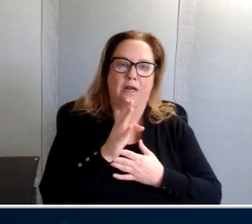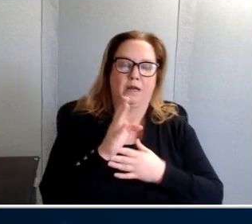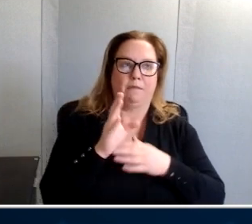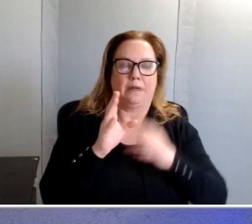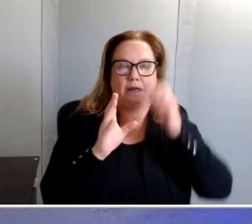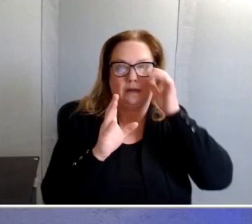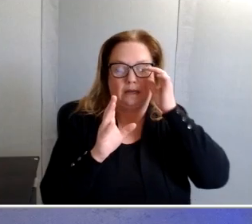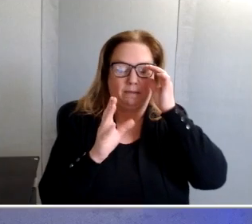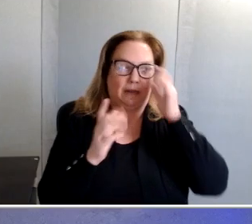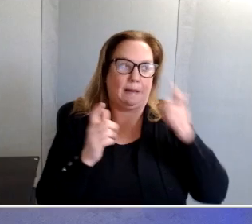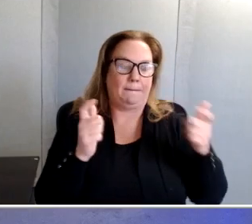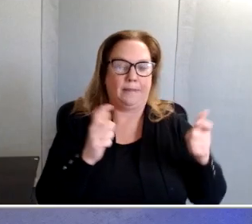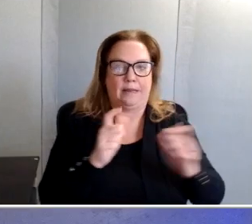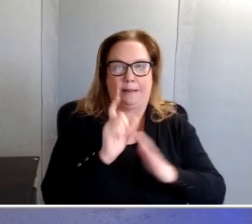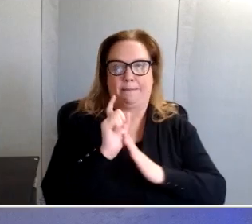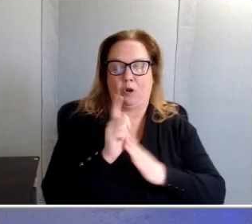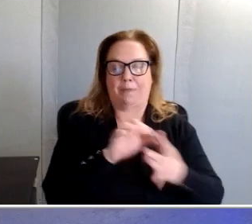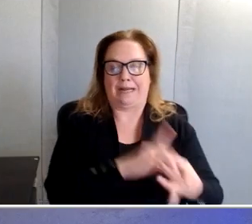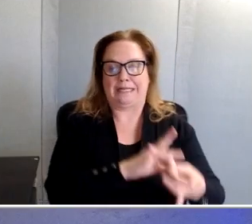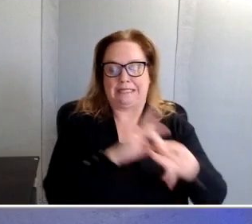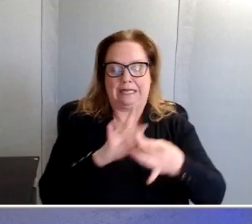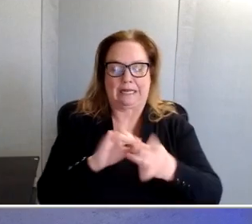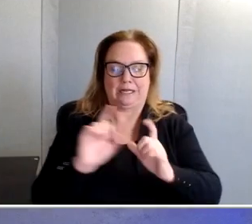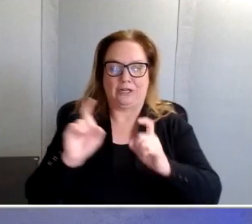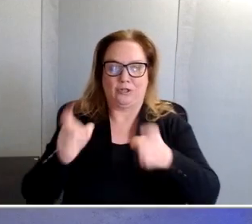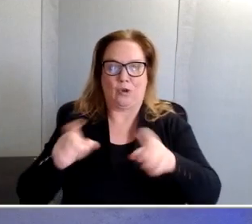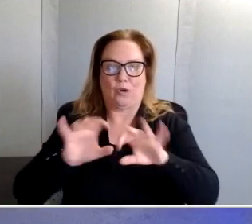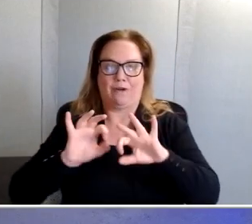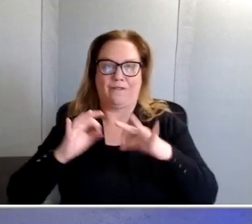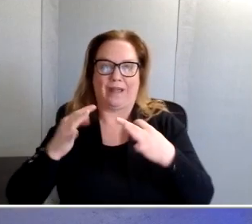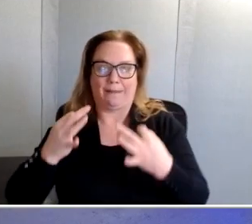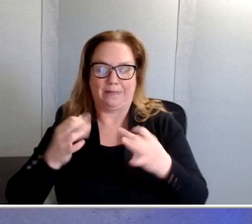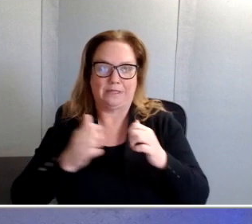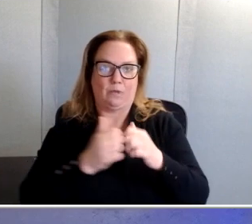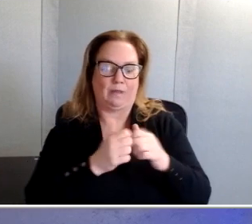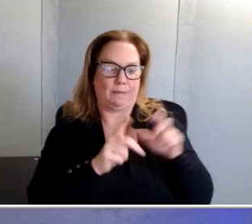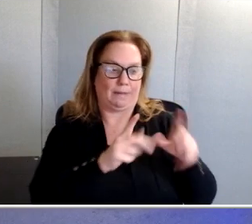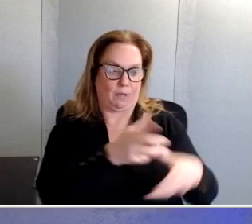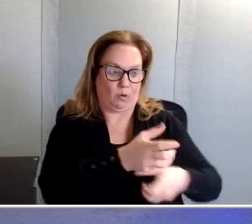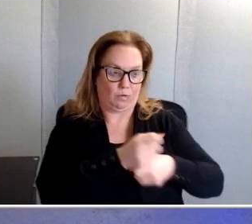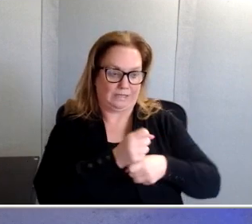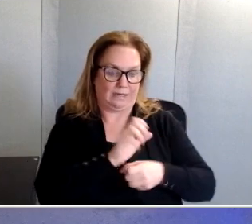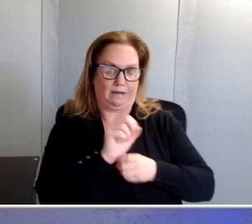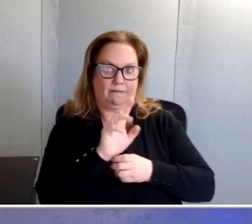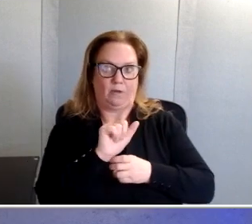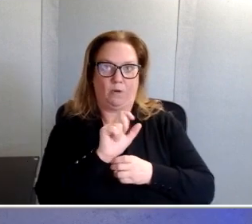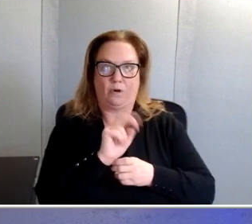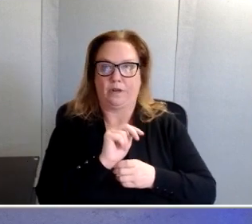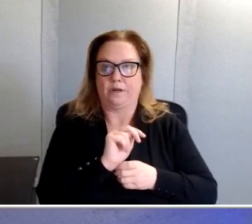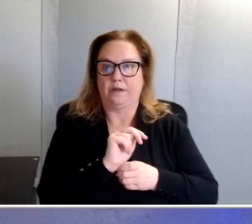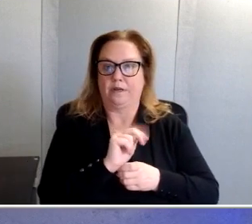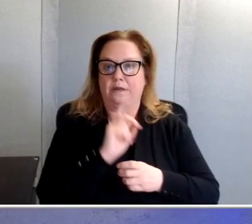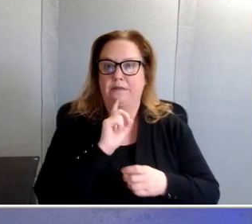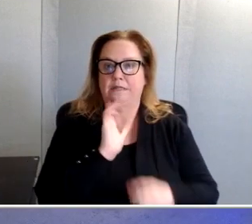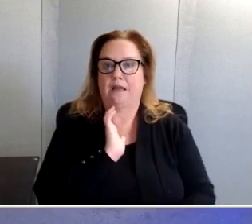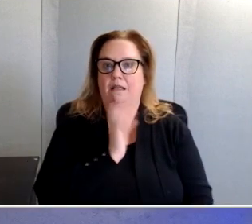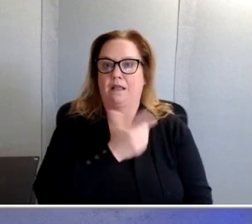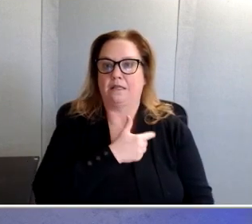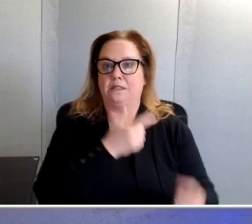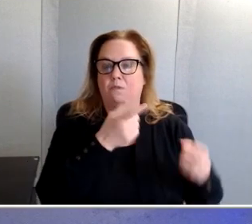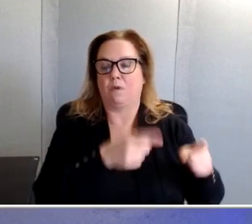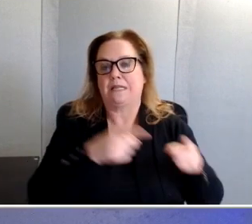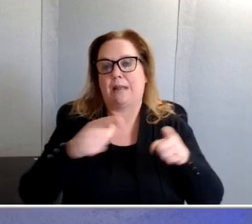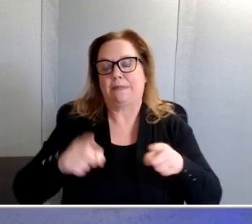big moment, is connecting donor families with recipients and their families. Tell us what goes into that.